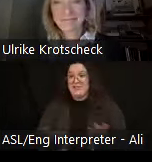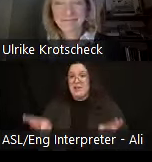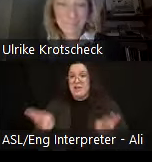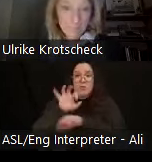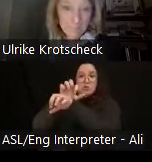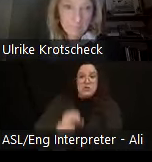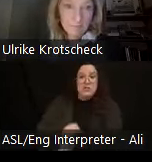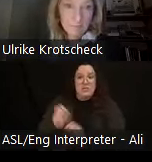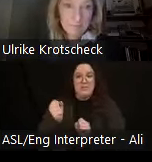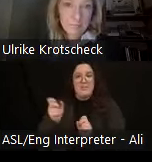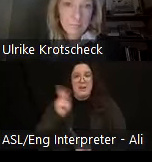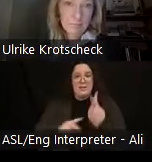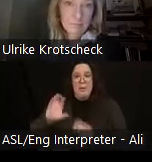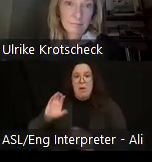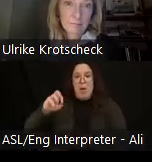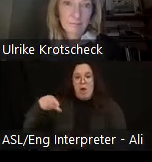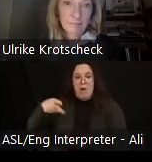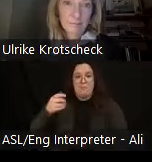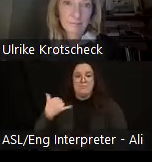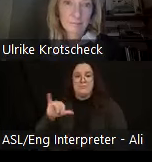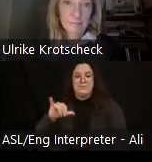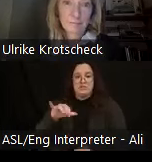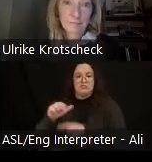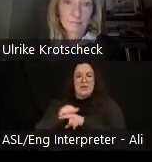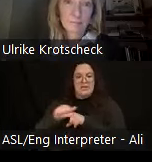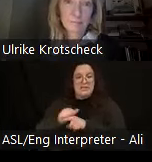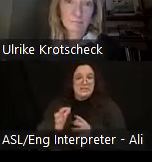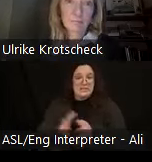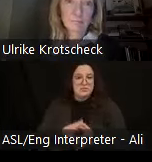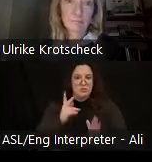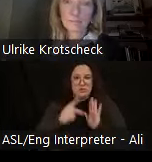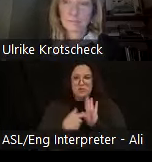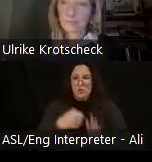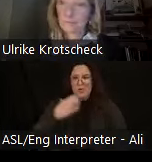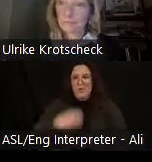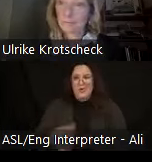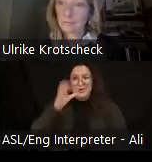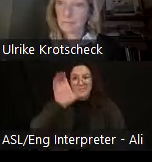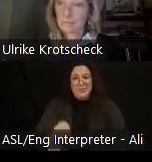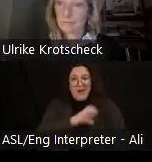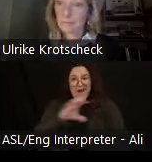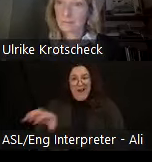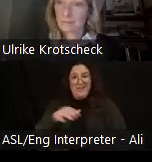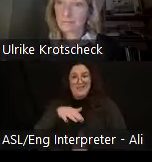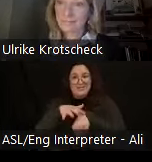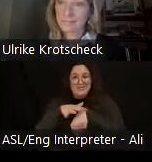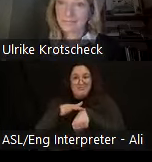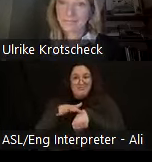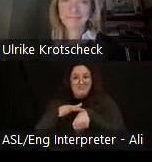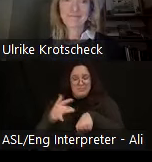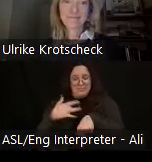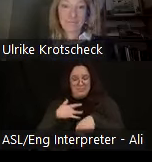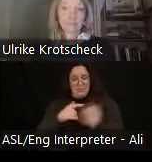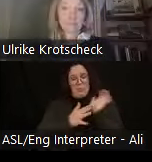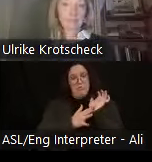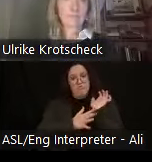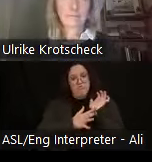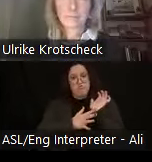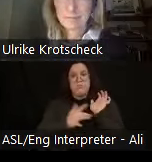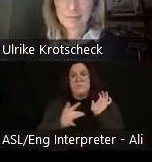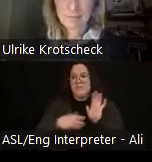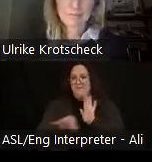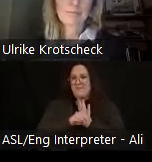Copts practice, and a depiction of a cross on the front of the wrist is one place where we often find Coptic